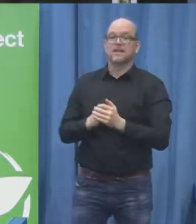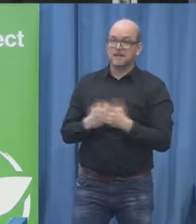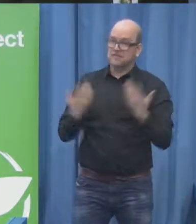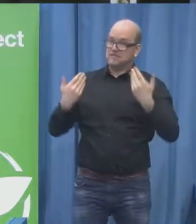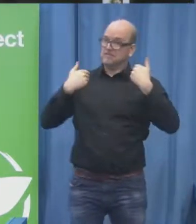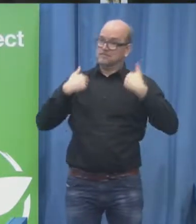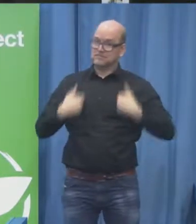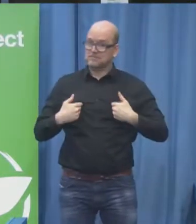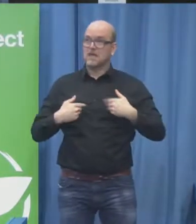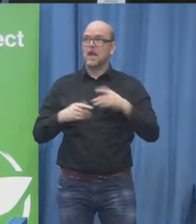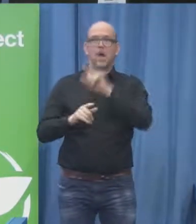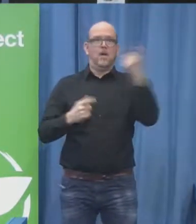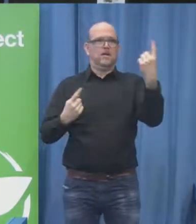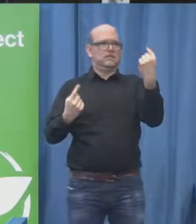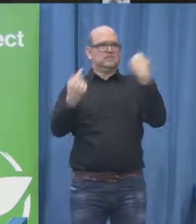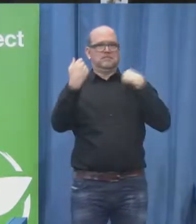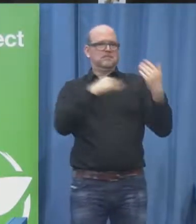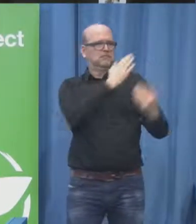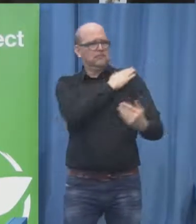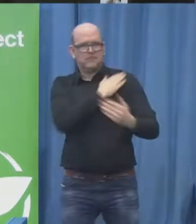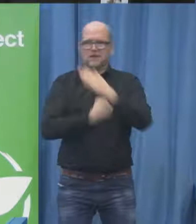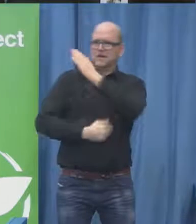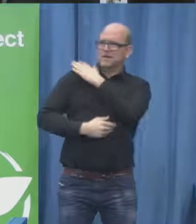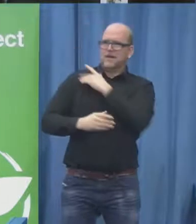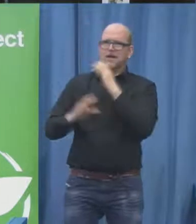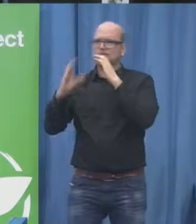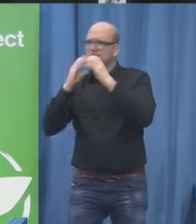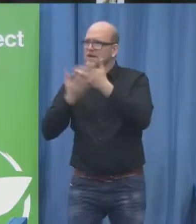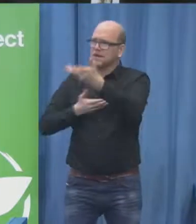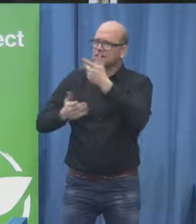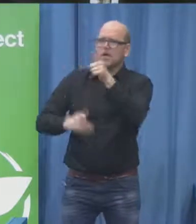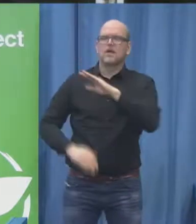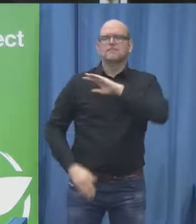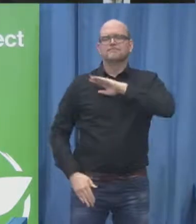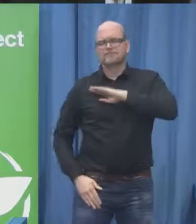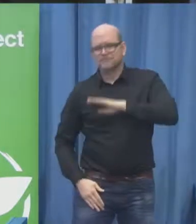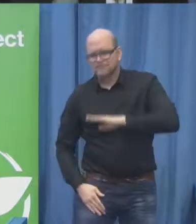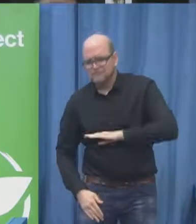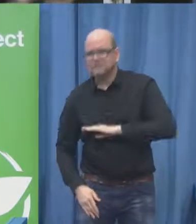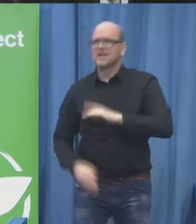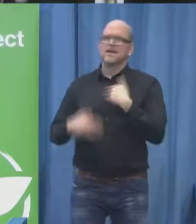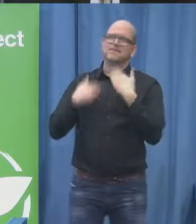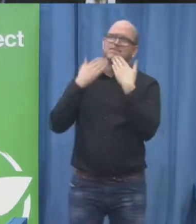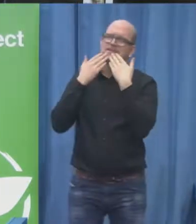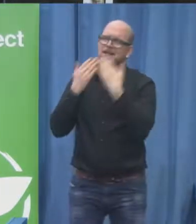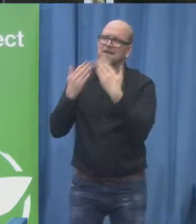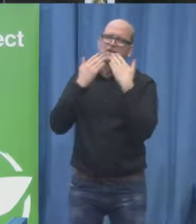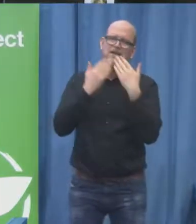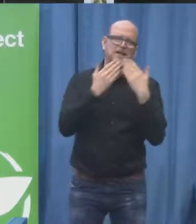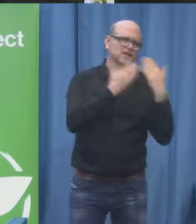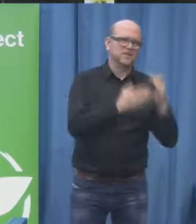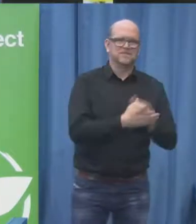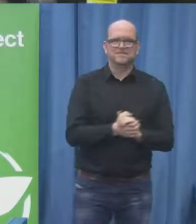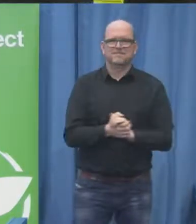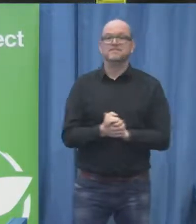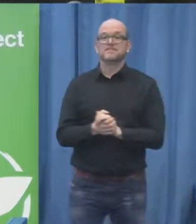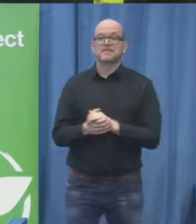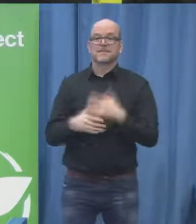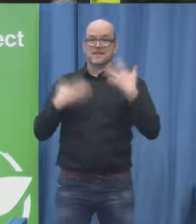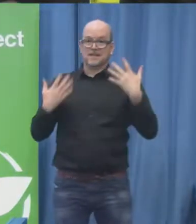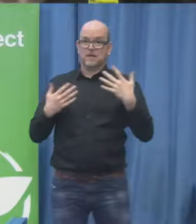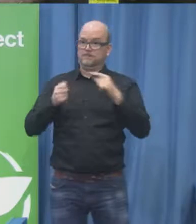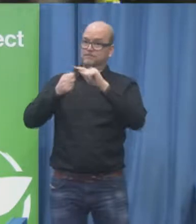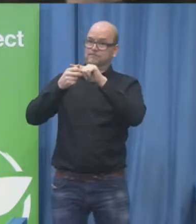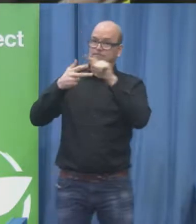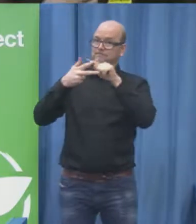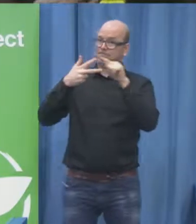great to deal with. And so just to finish off today, we're going to have 3 sections. We're going to have the World Future Council and the ESL